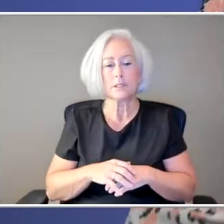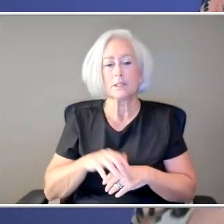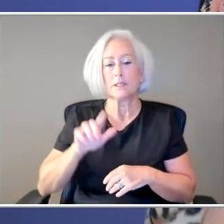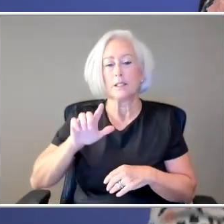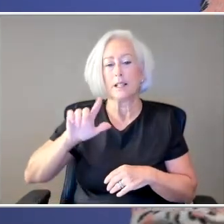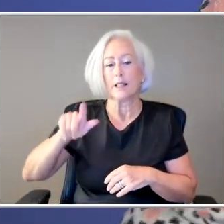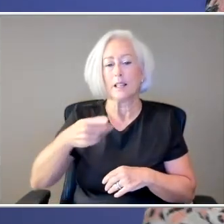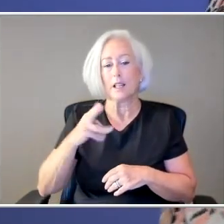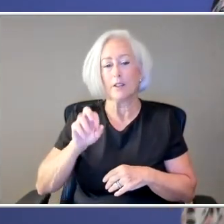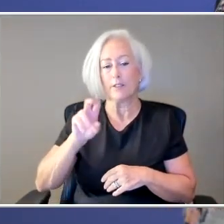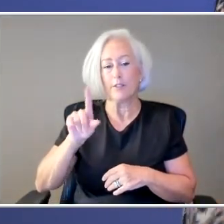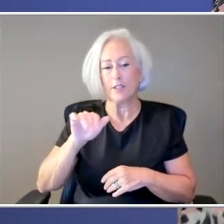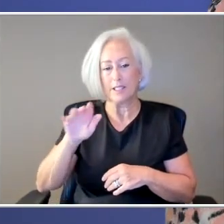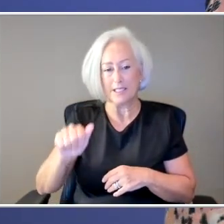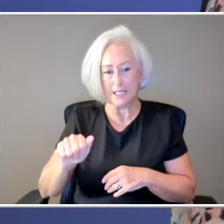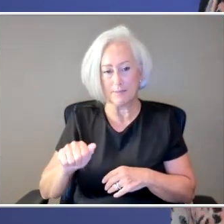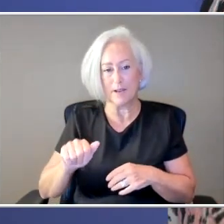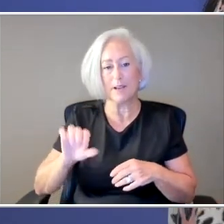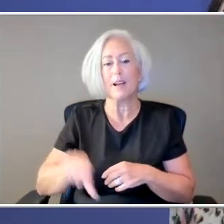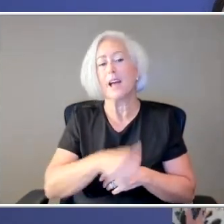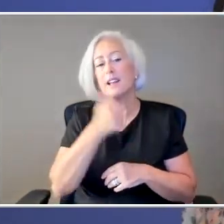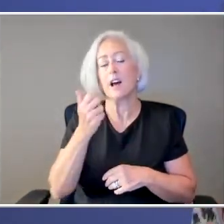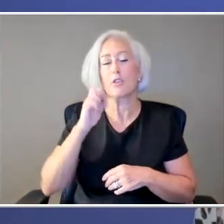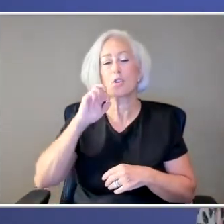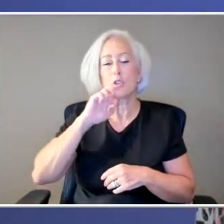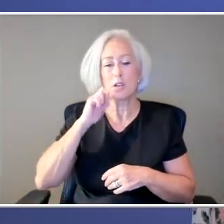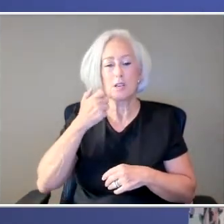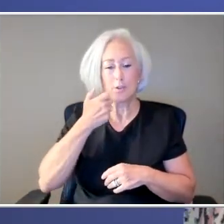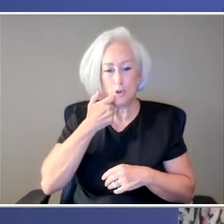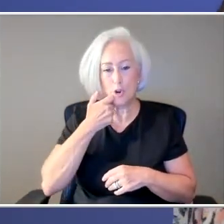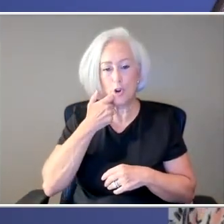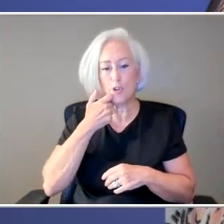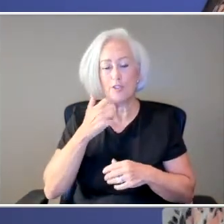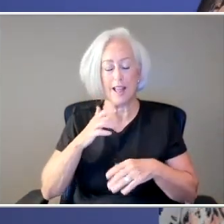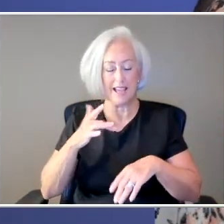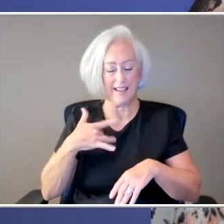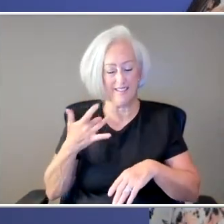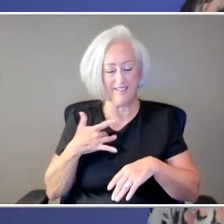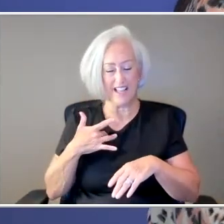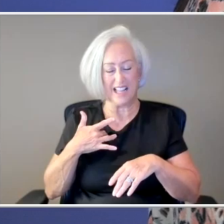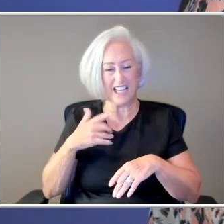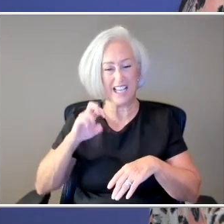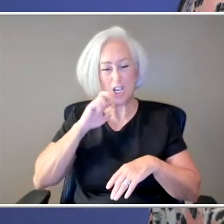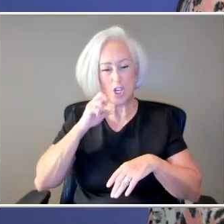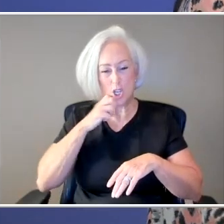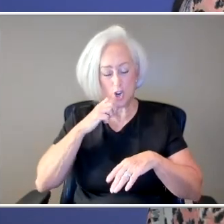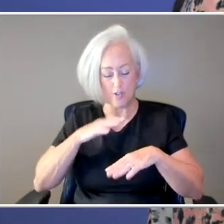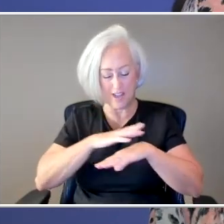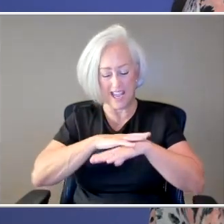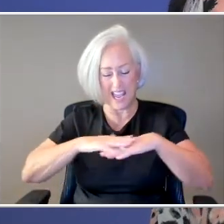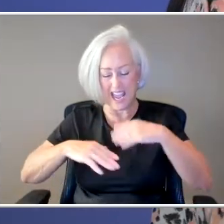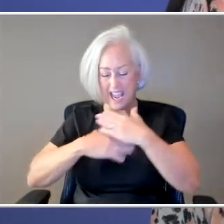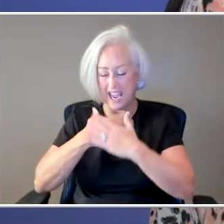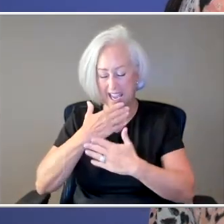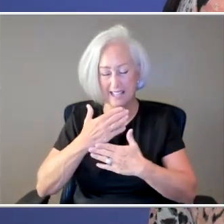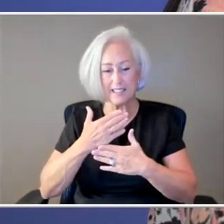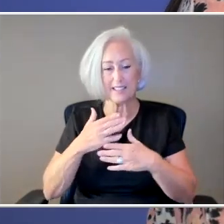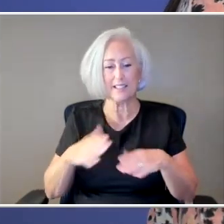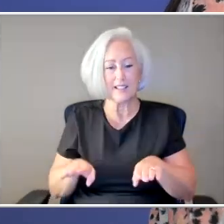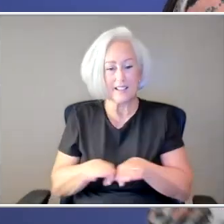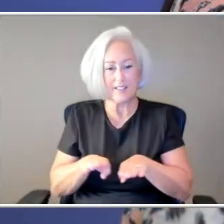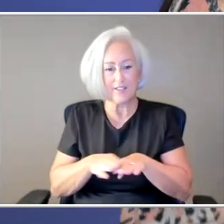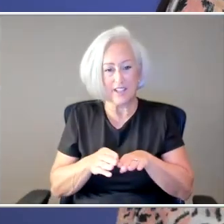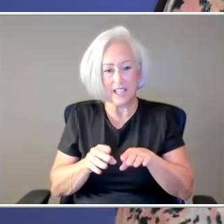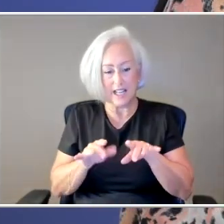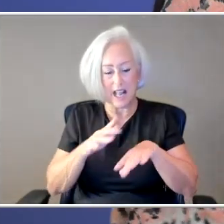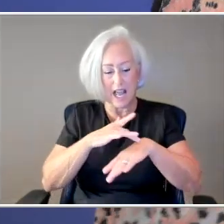of, neurological, like neuropathy in my hands and feet, just, the nerves. And so basically my skin was so stretched, like I could barely be